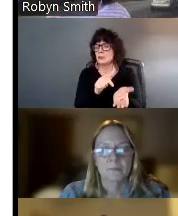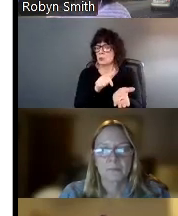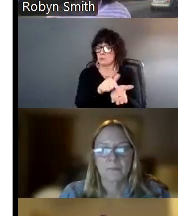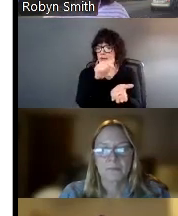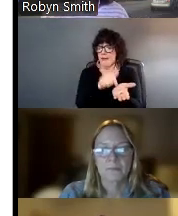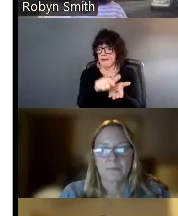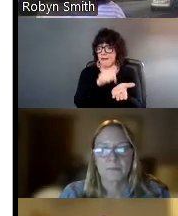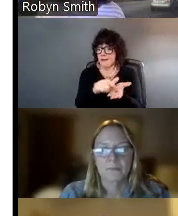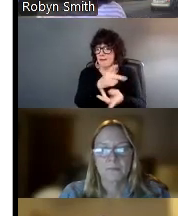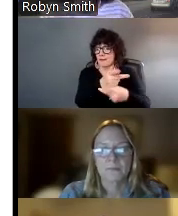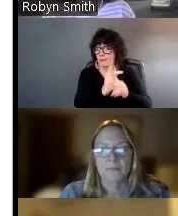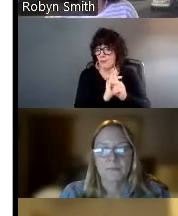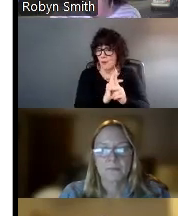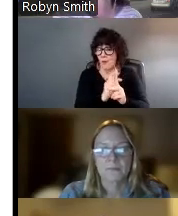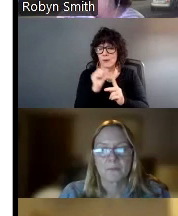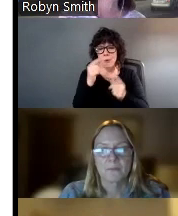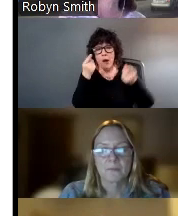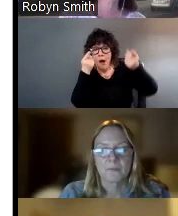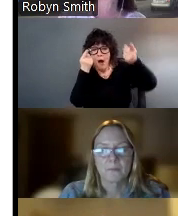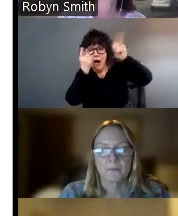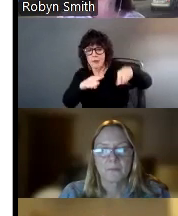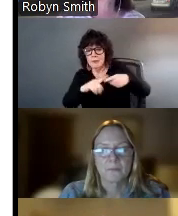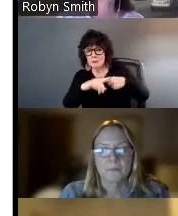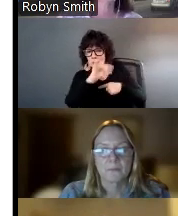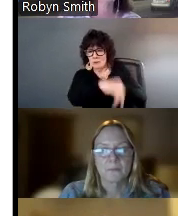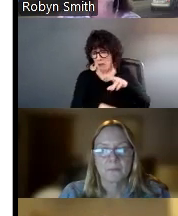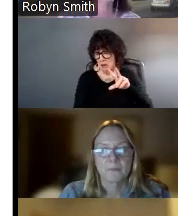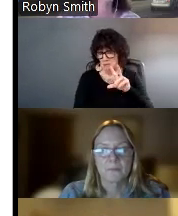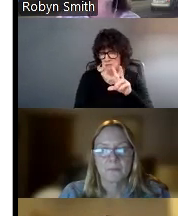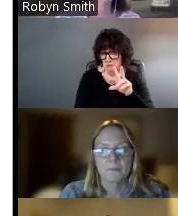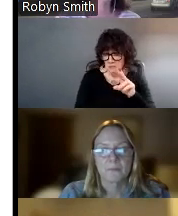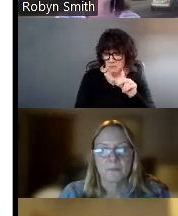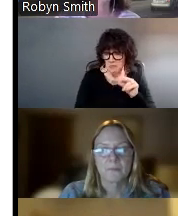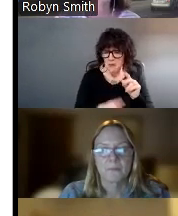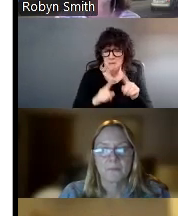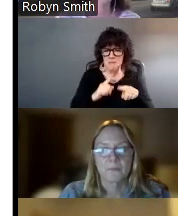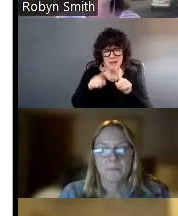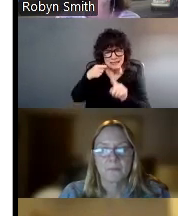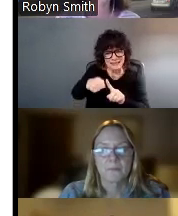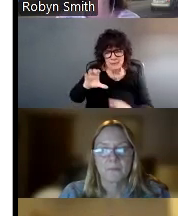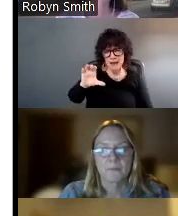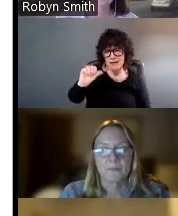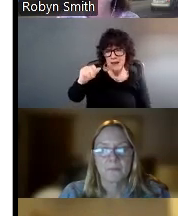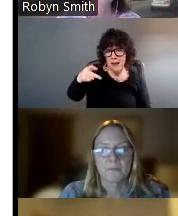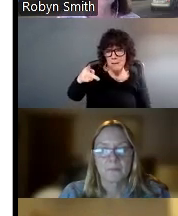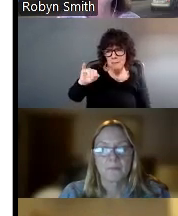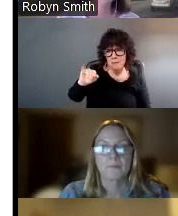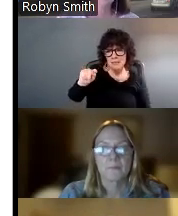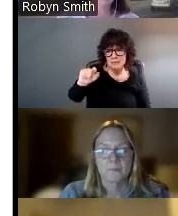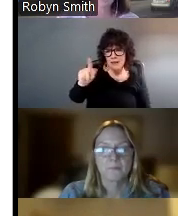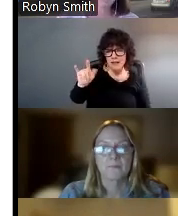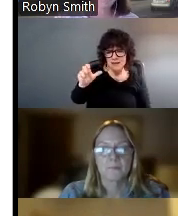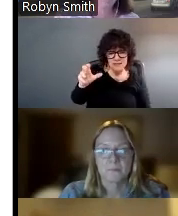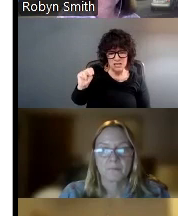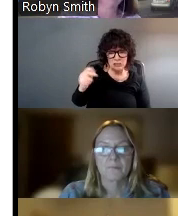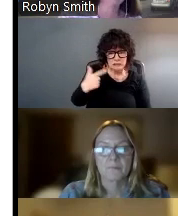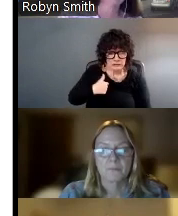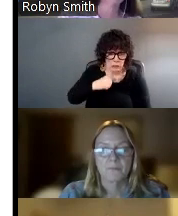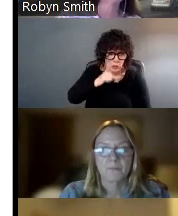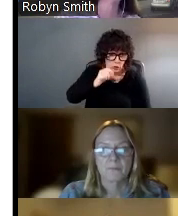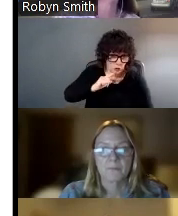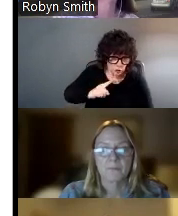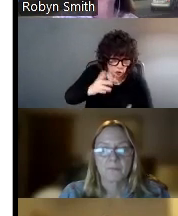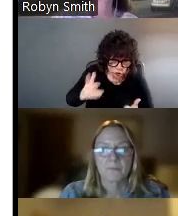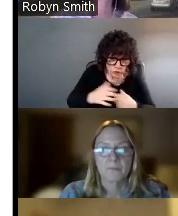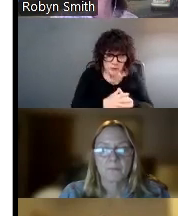forbearance. And yes, even if you can't make the full monthly payment, you can also still make a partial payment towards the interest amount.